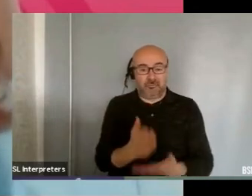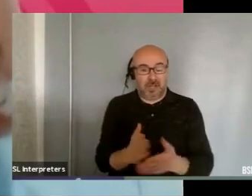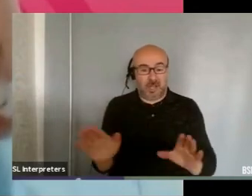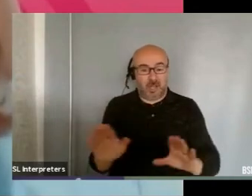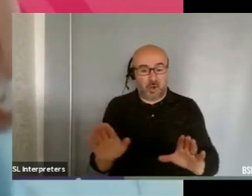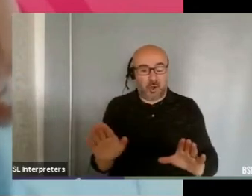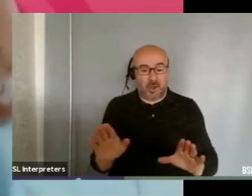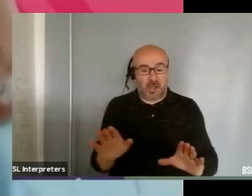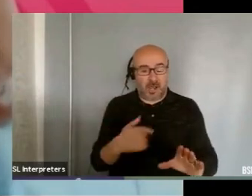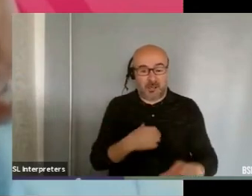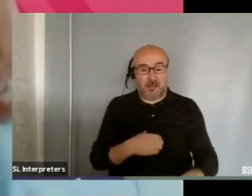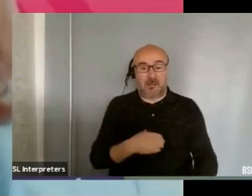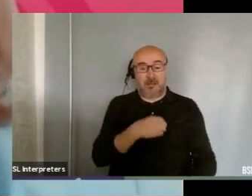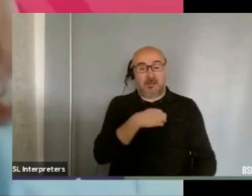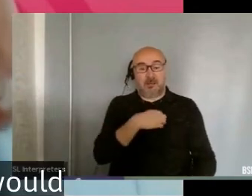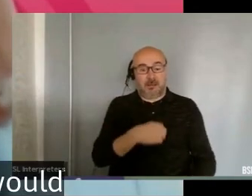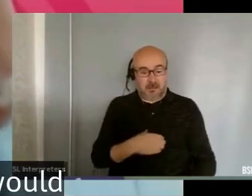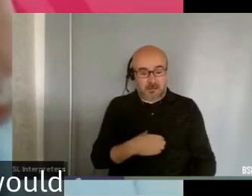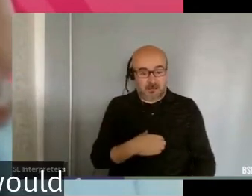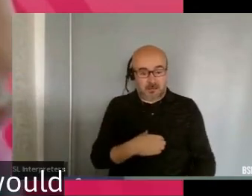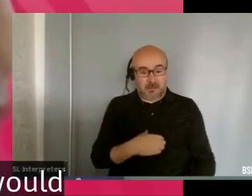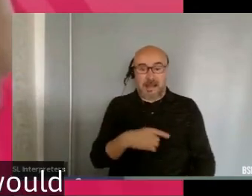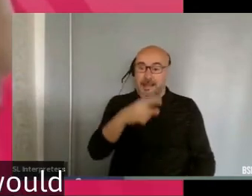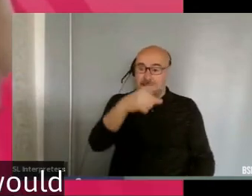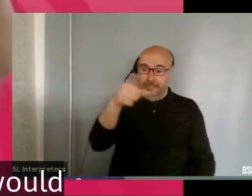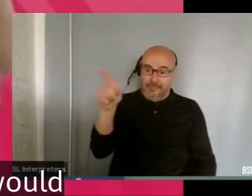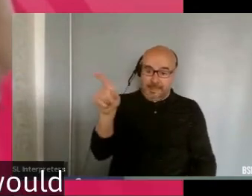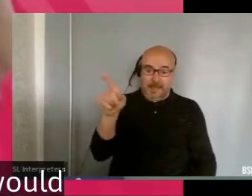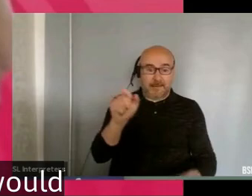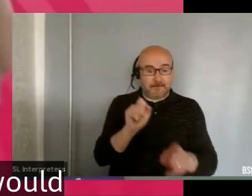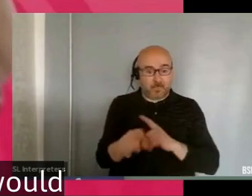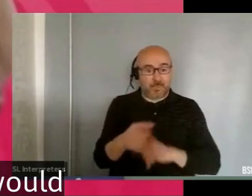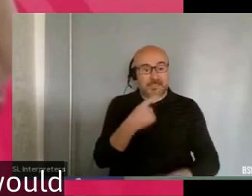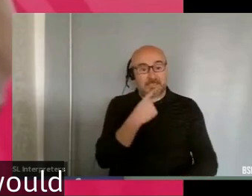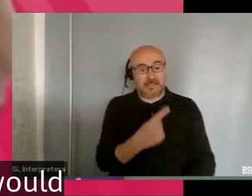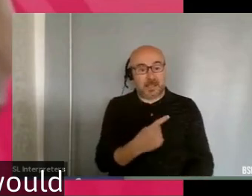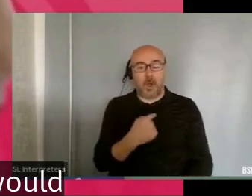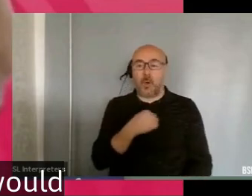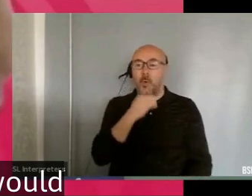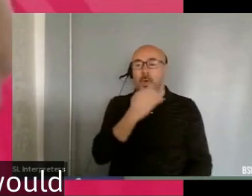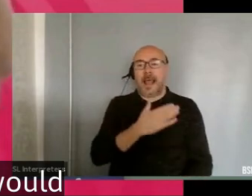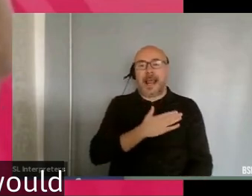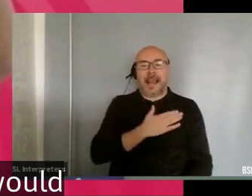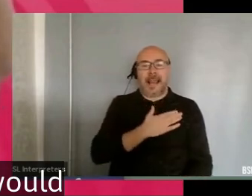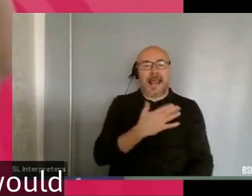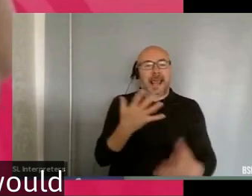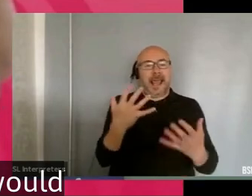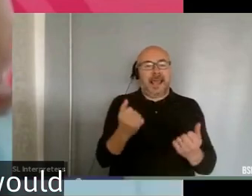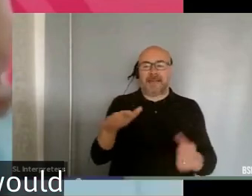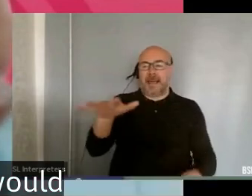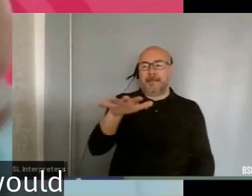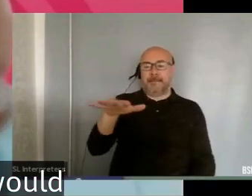was surprised, because what they said is what we would absolutely love would be more places to go for